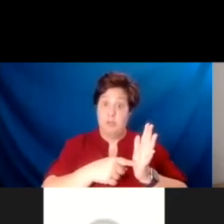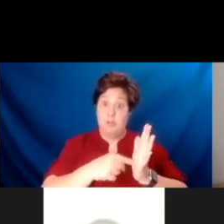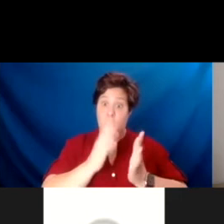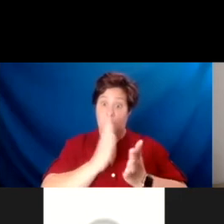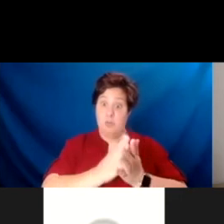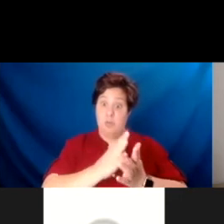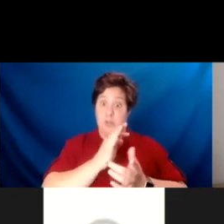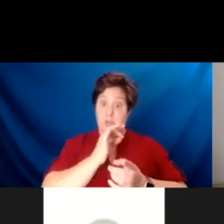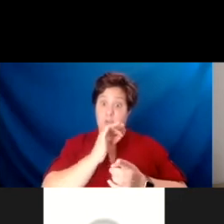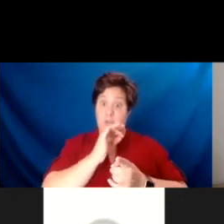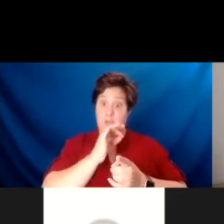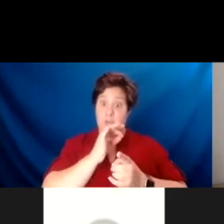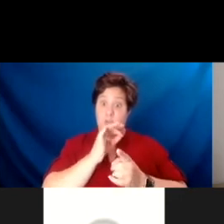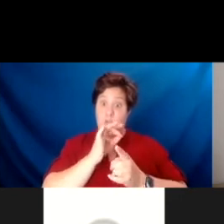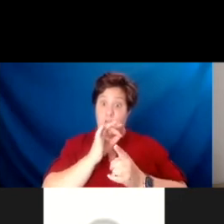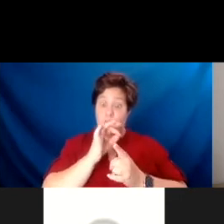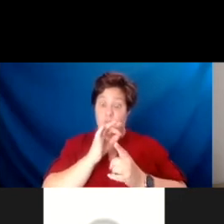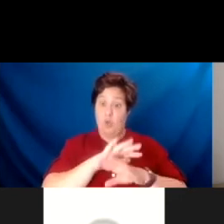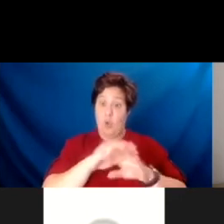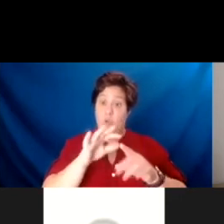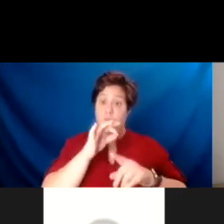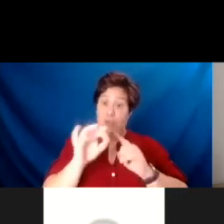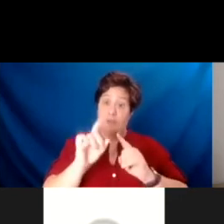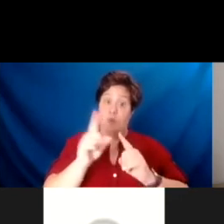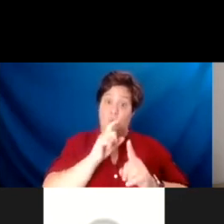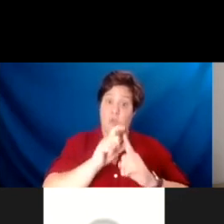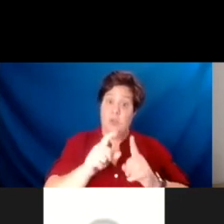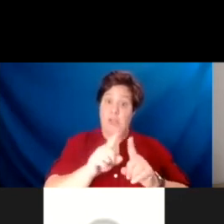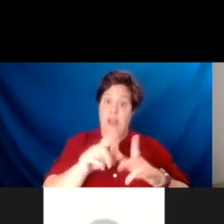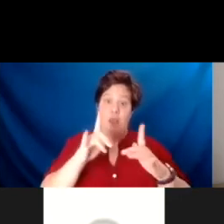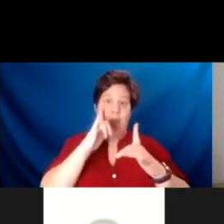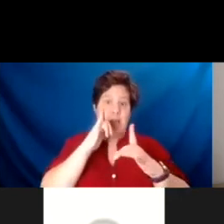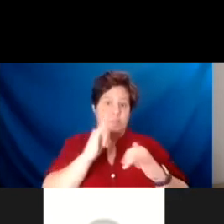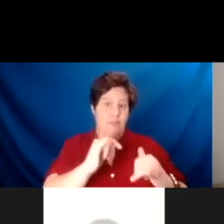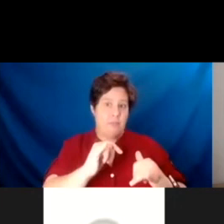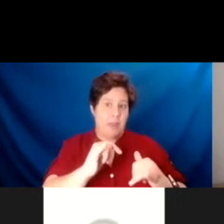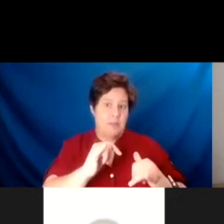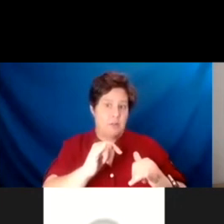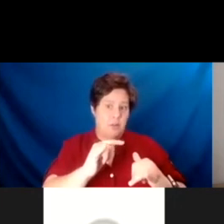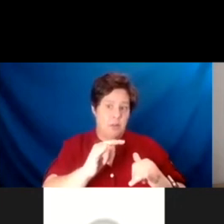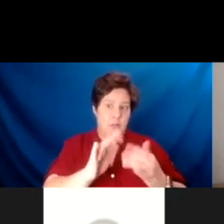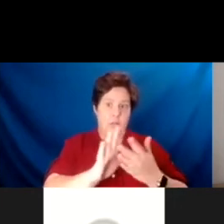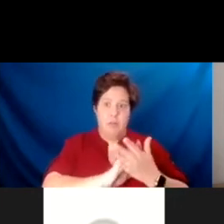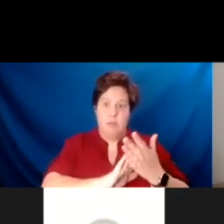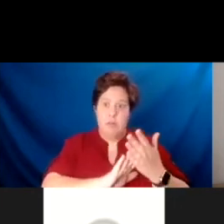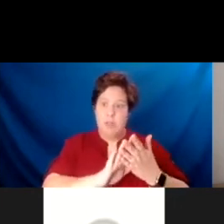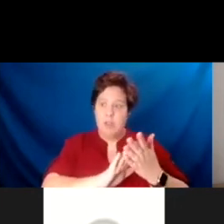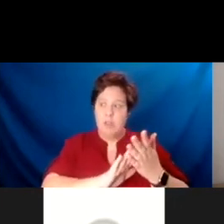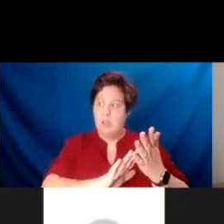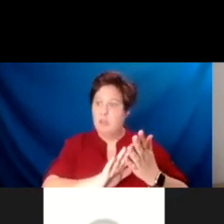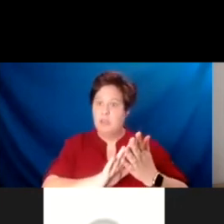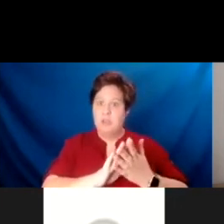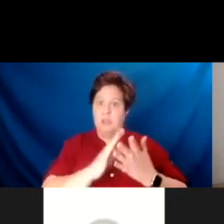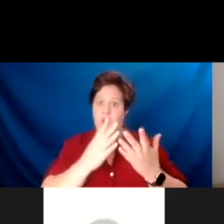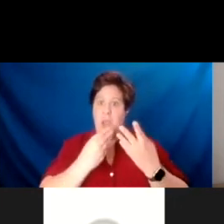specific to what you're doing. So it's almost experimental. So you're taking a